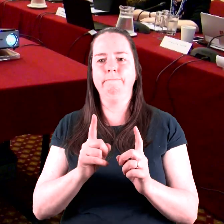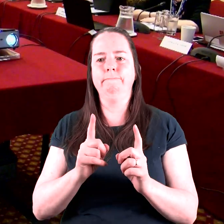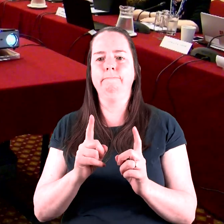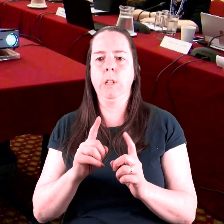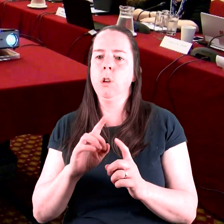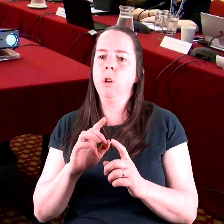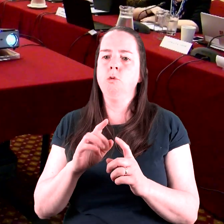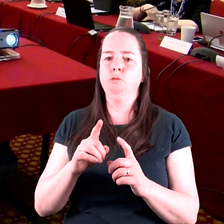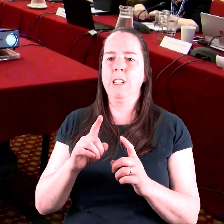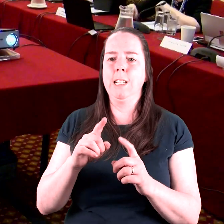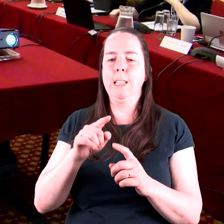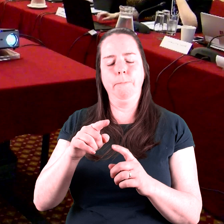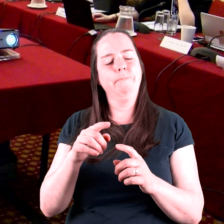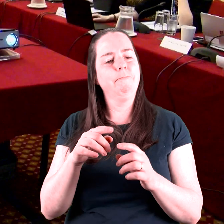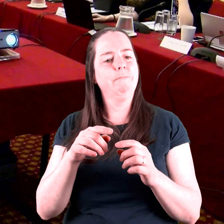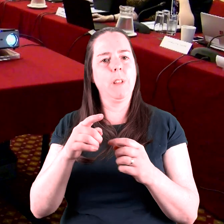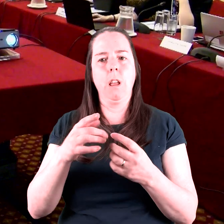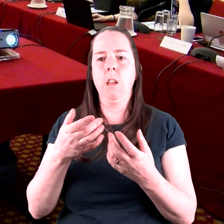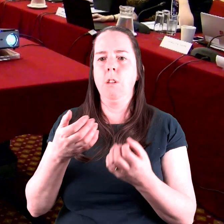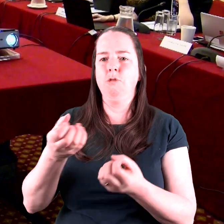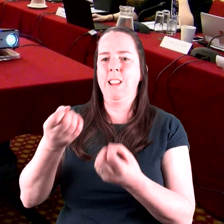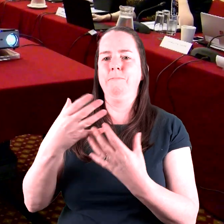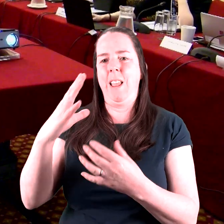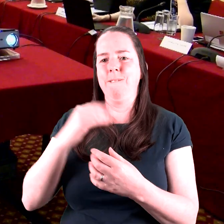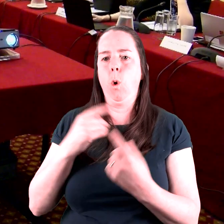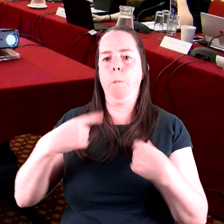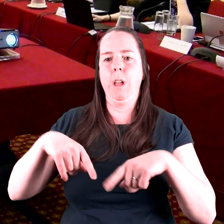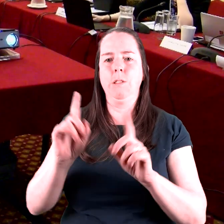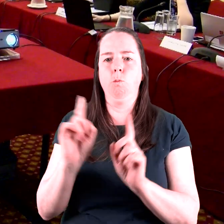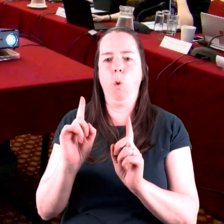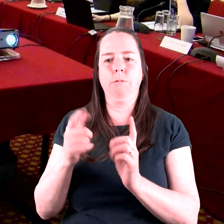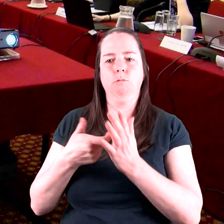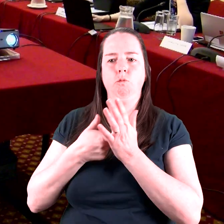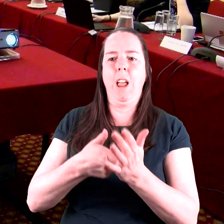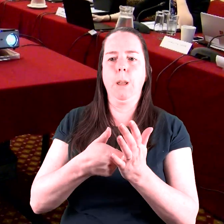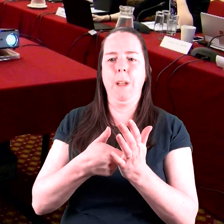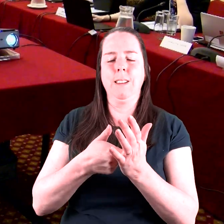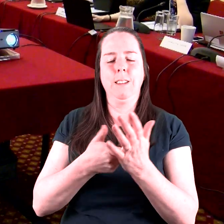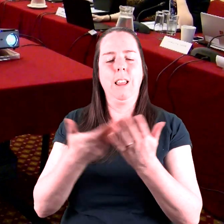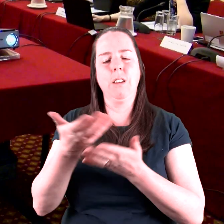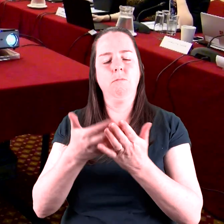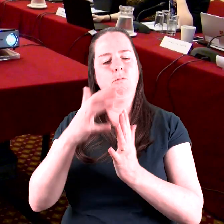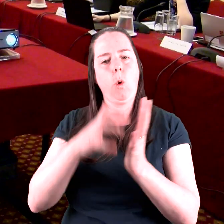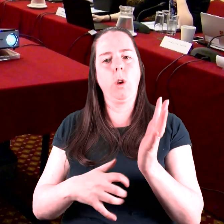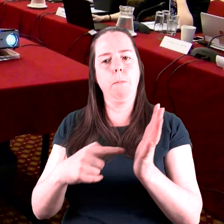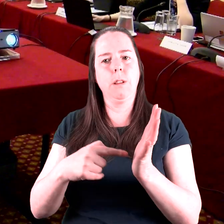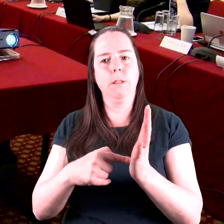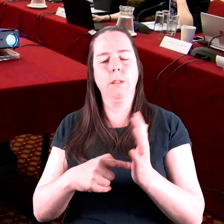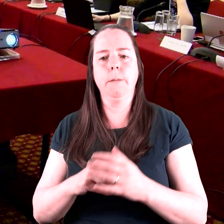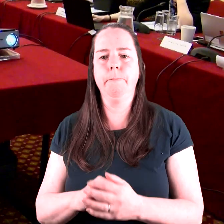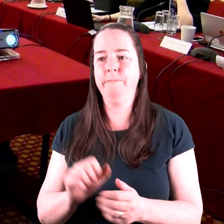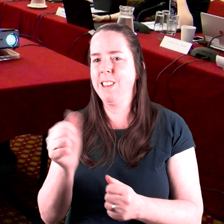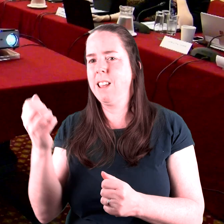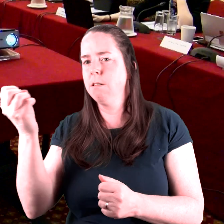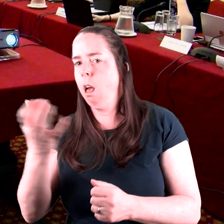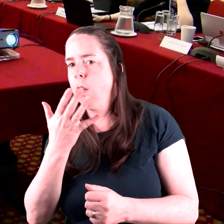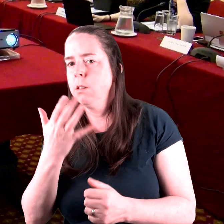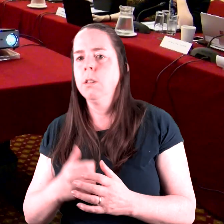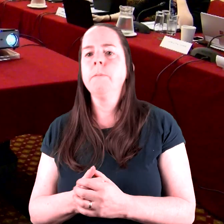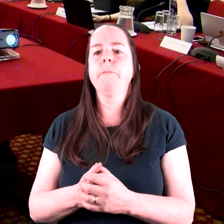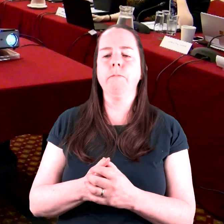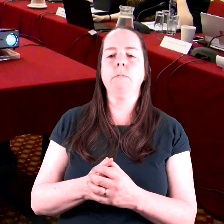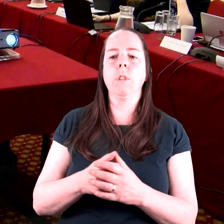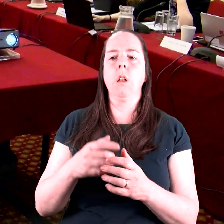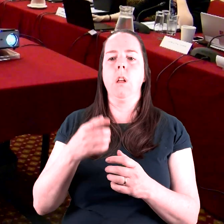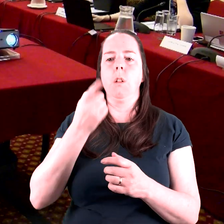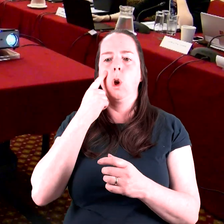has driven a number of the things that we are recommending in the discussion document. If you move on one, please. We, as I said,